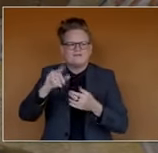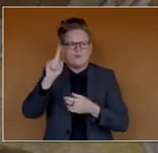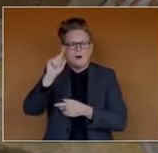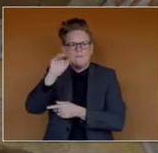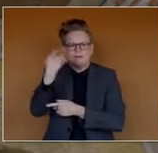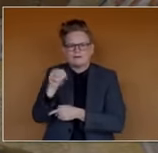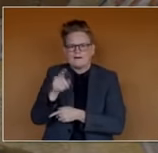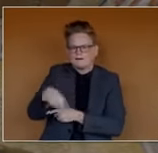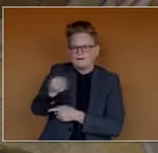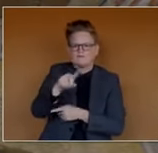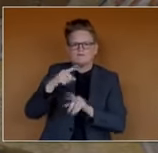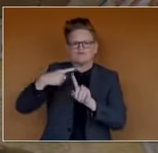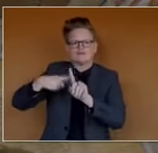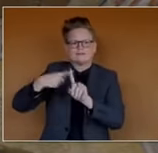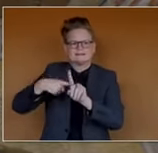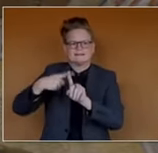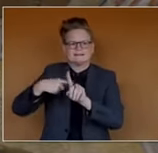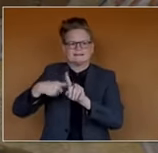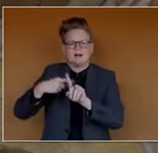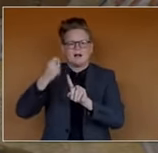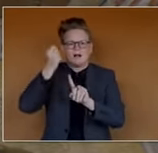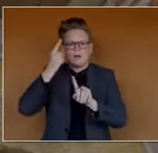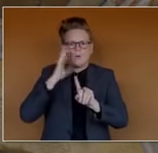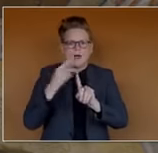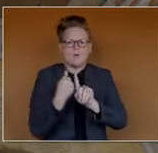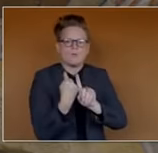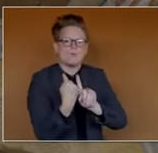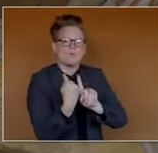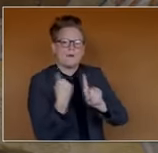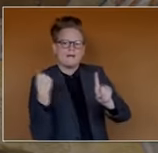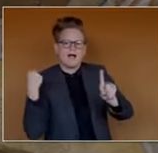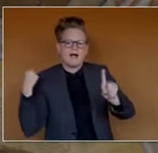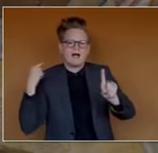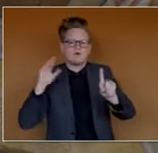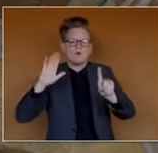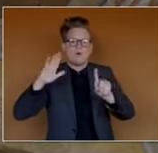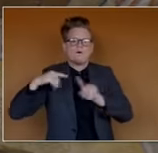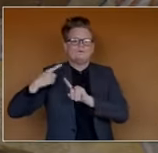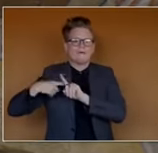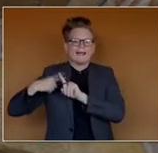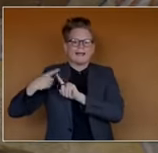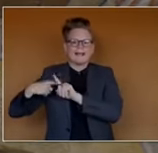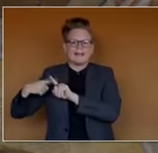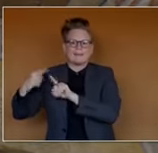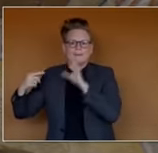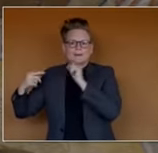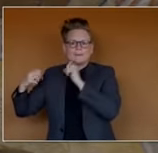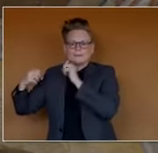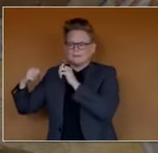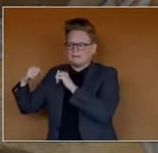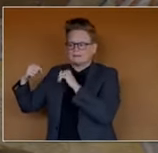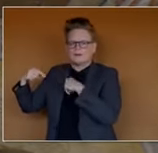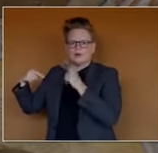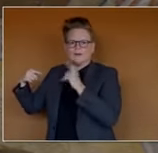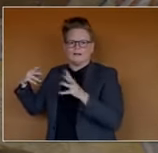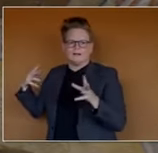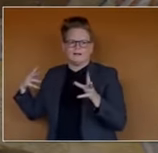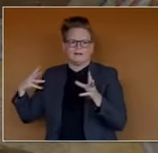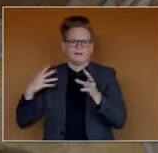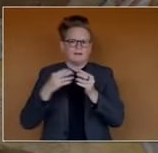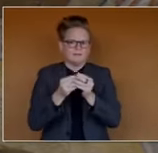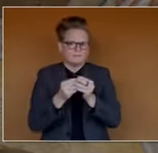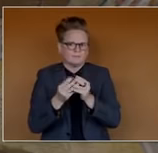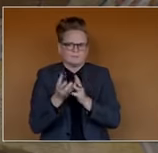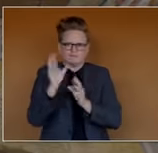going back to last April and moving forward over the course of the next number of months, we're also mindful rent is just one